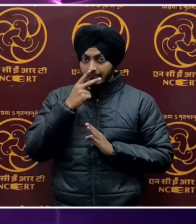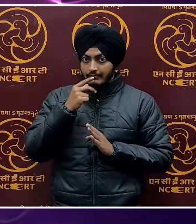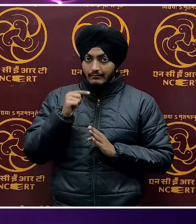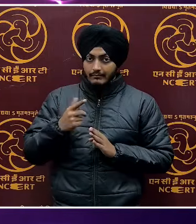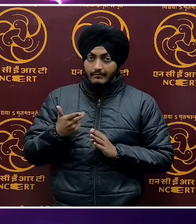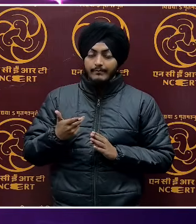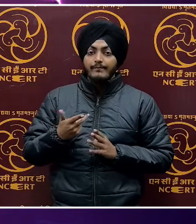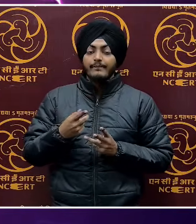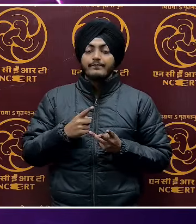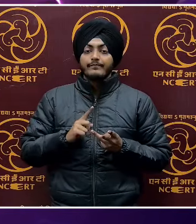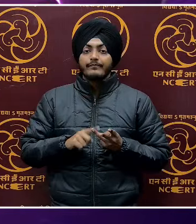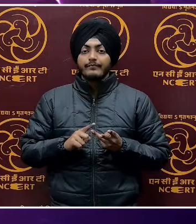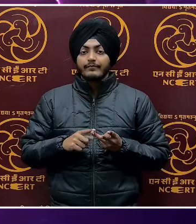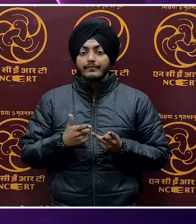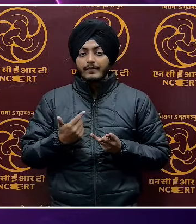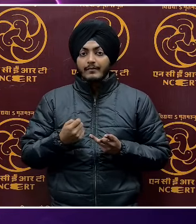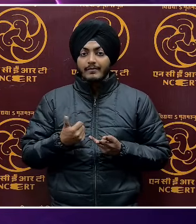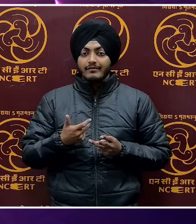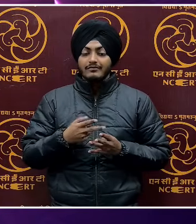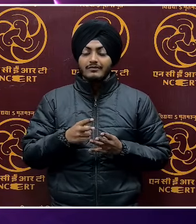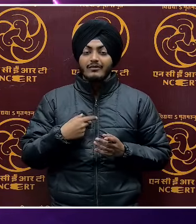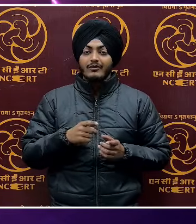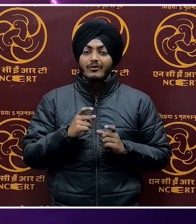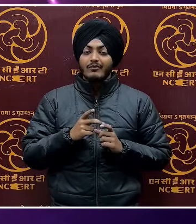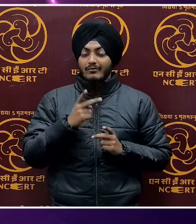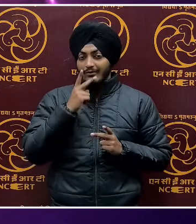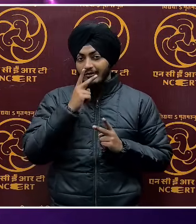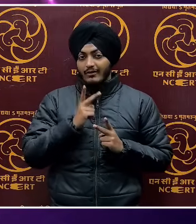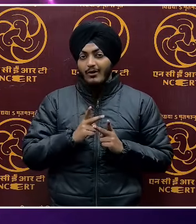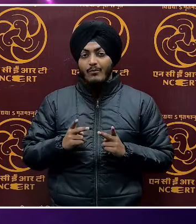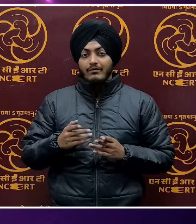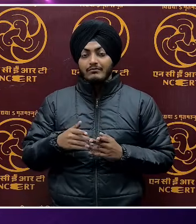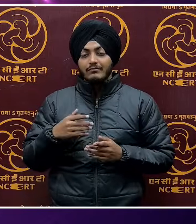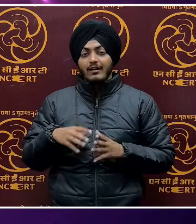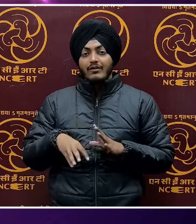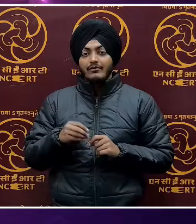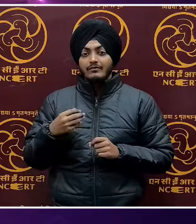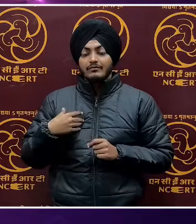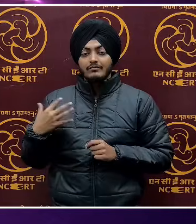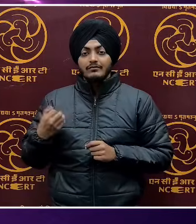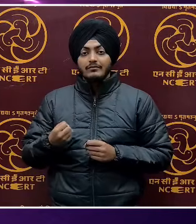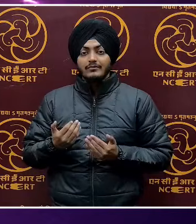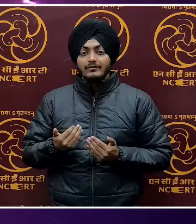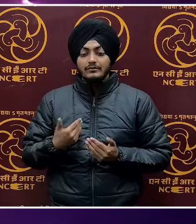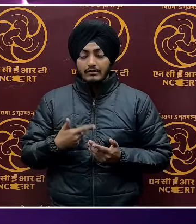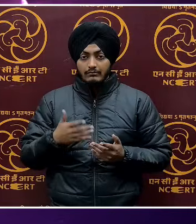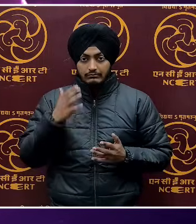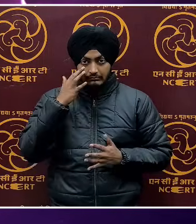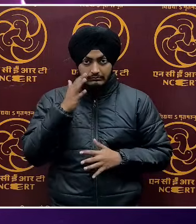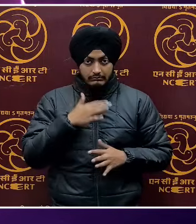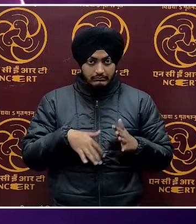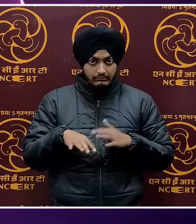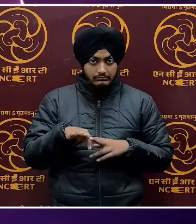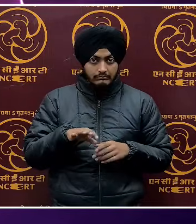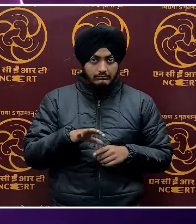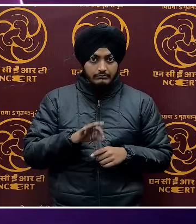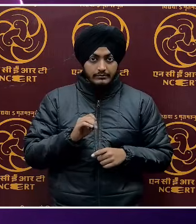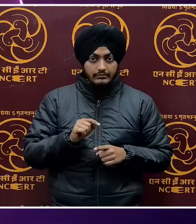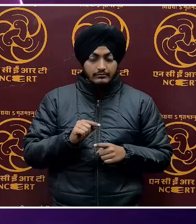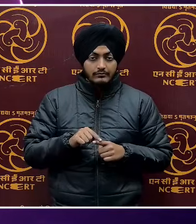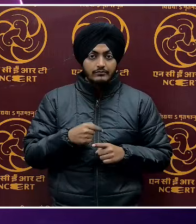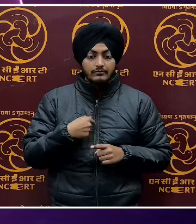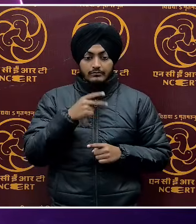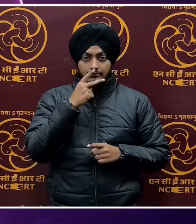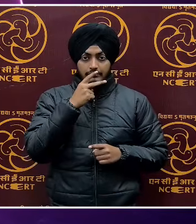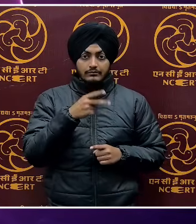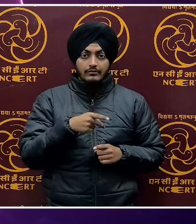have seen around us. Yes. These are very common and we have seen them all. Now we have to figure out in which form we have seen